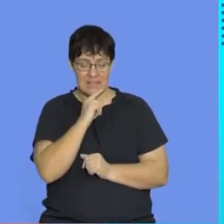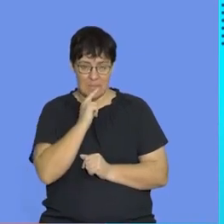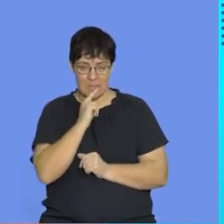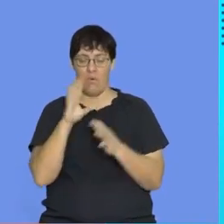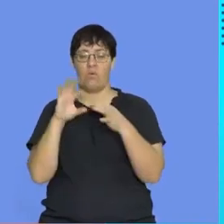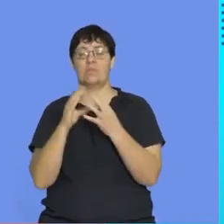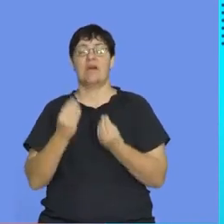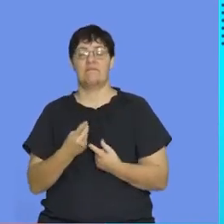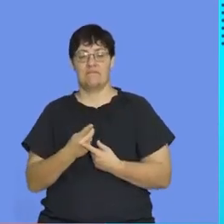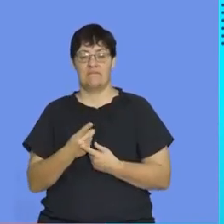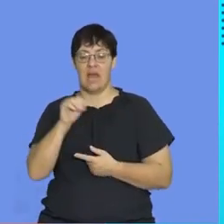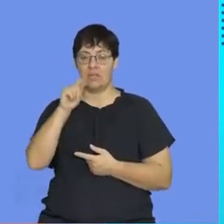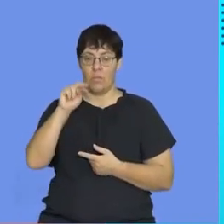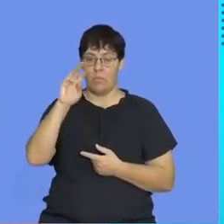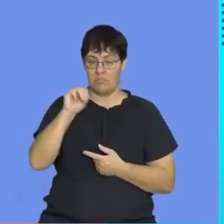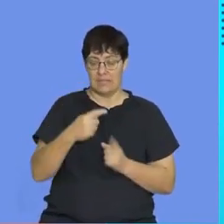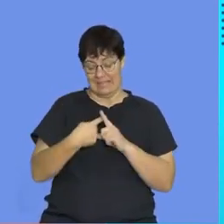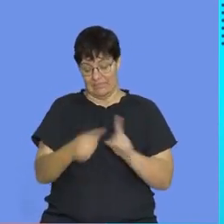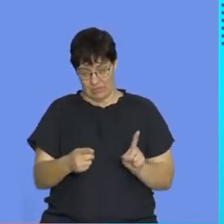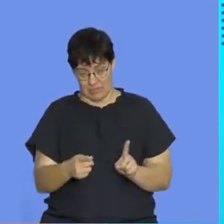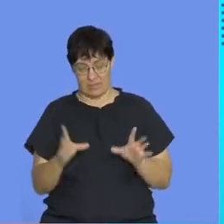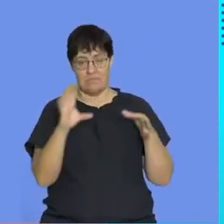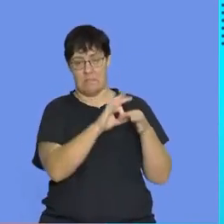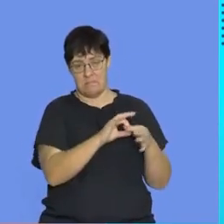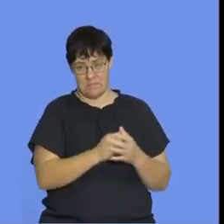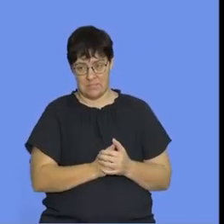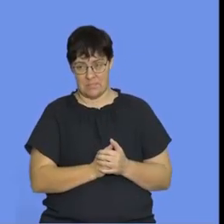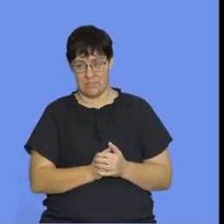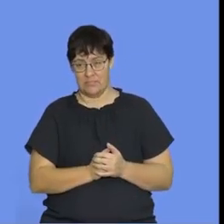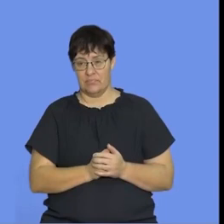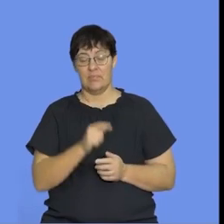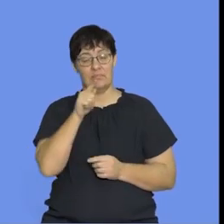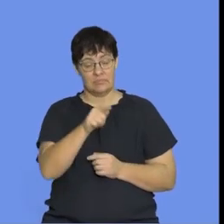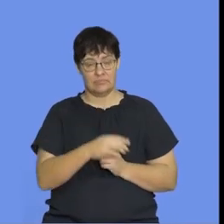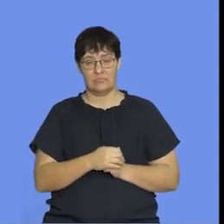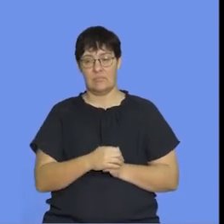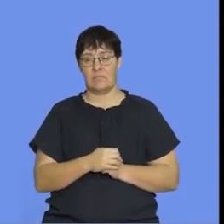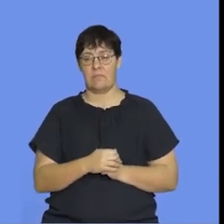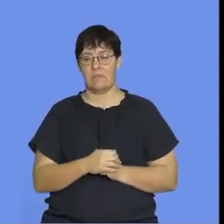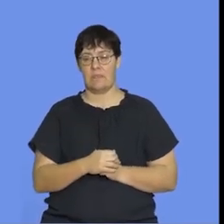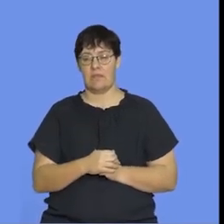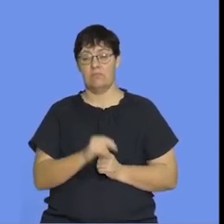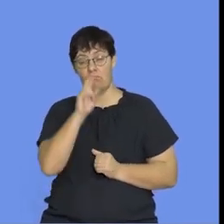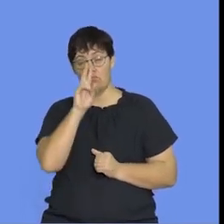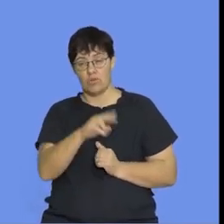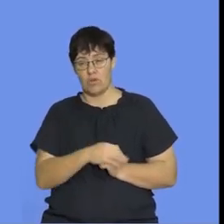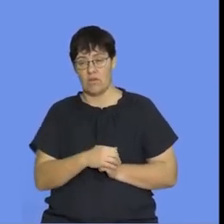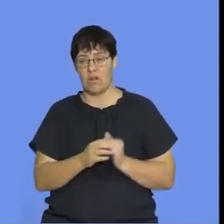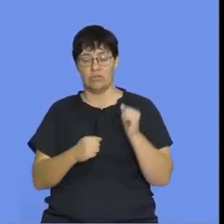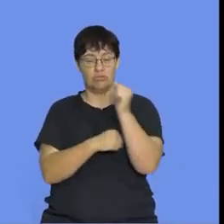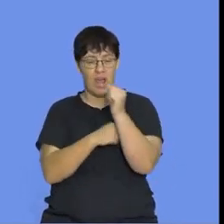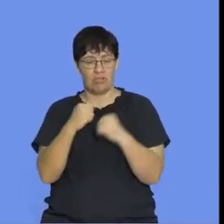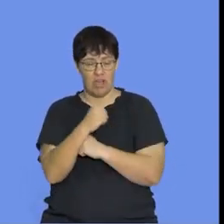whereby the atoms are of different elements, okay? Right, so this is a molecule of hydrogen, and if you look at the structure of